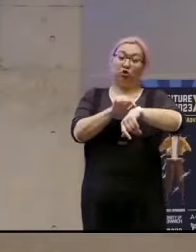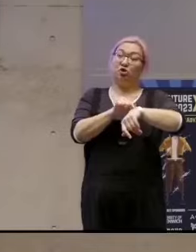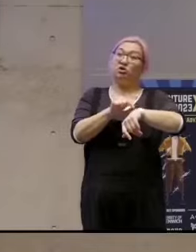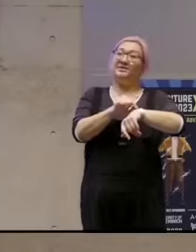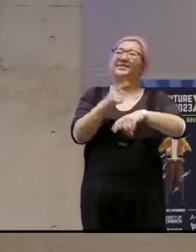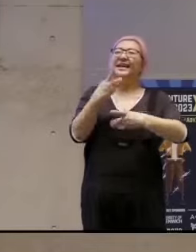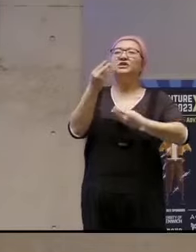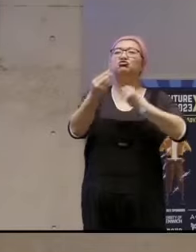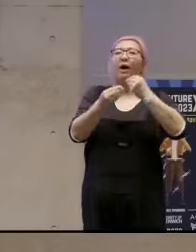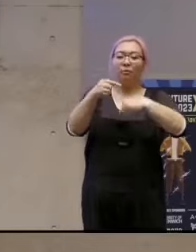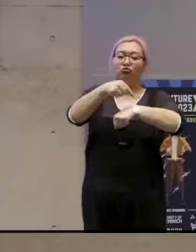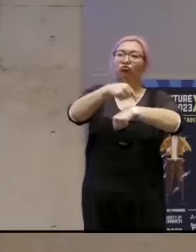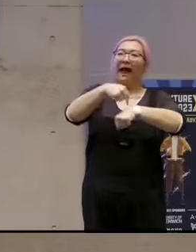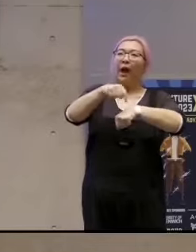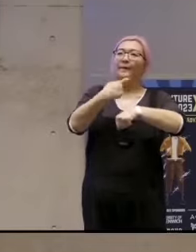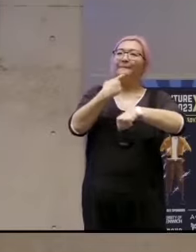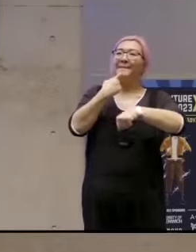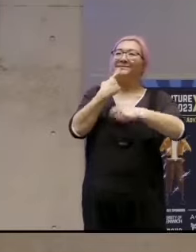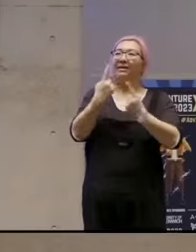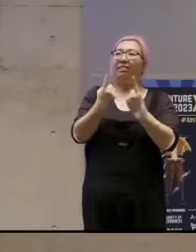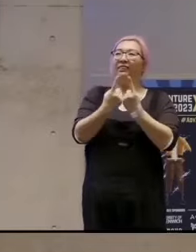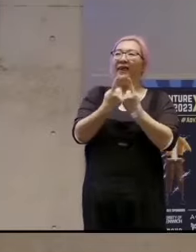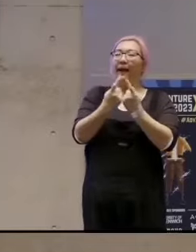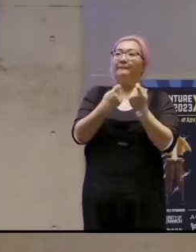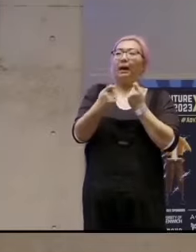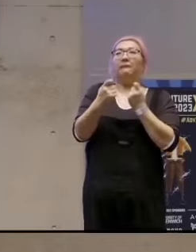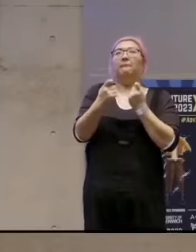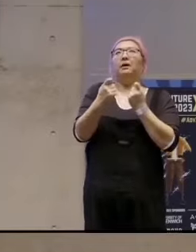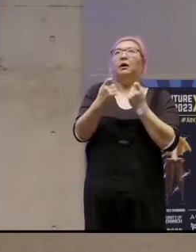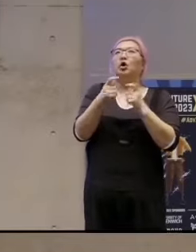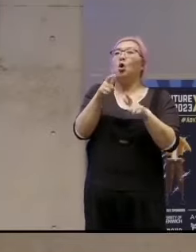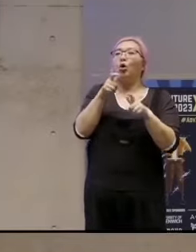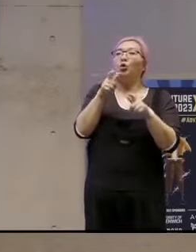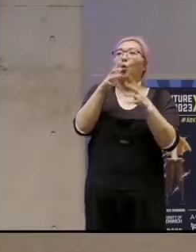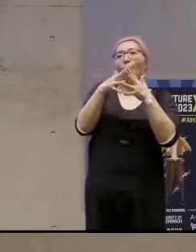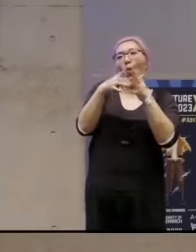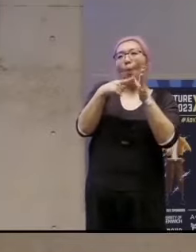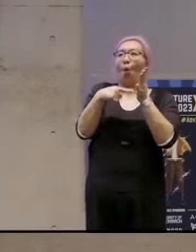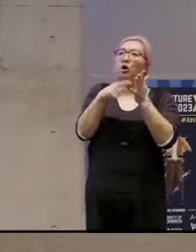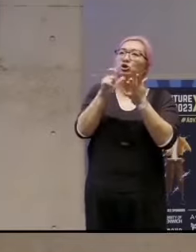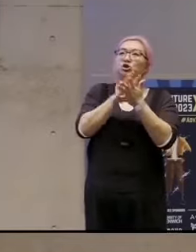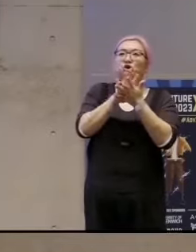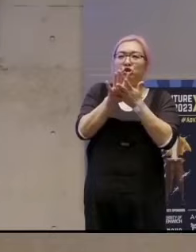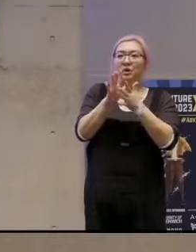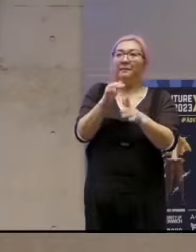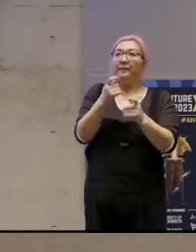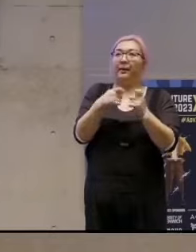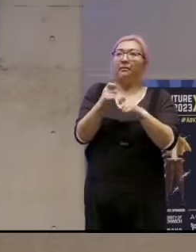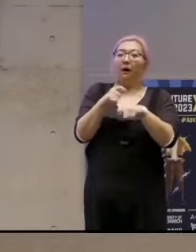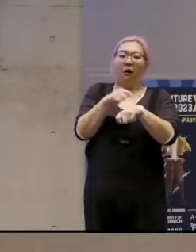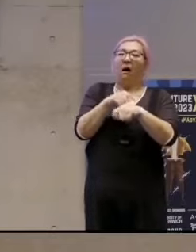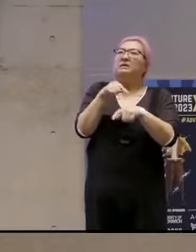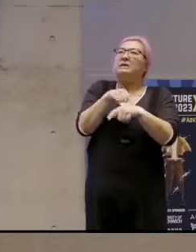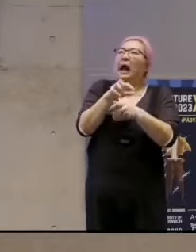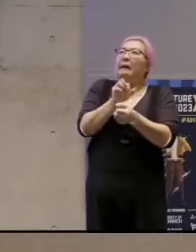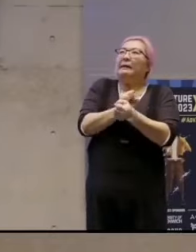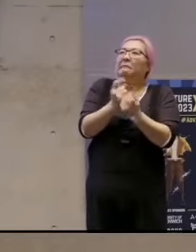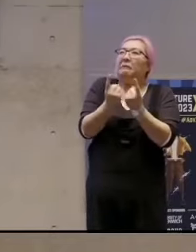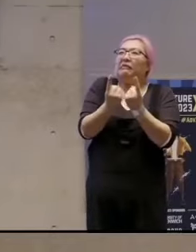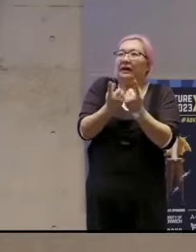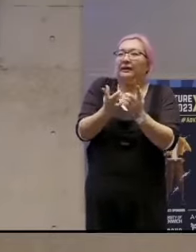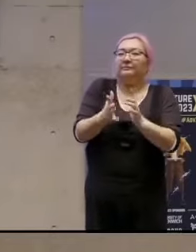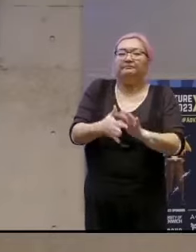expertise was like actually really inspiring rather than limiting what we could do and what we couldn't do in the game.